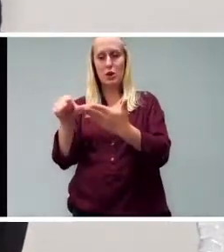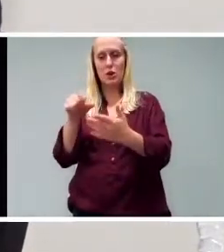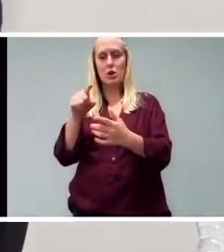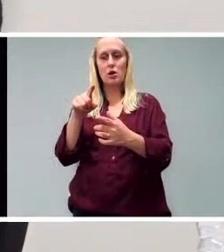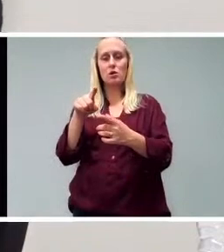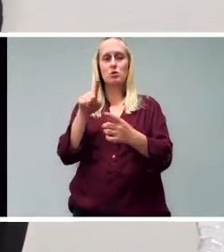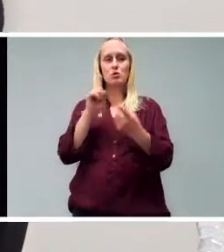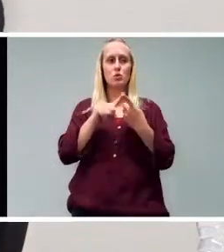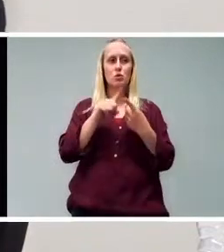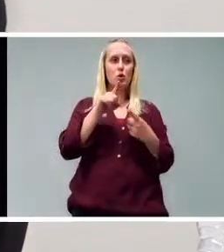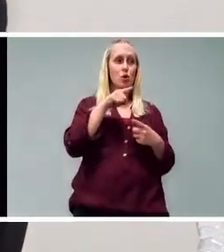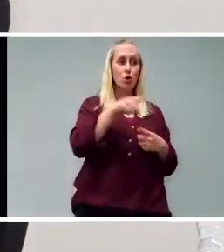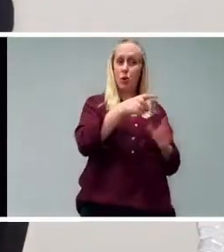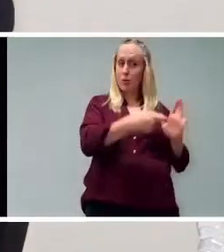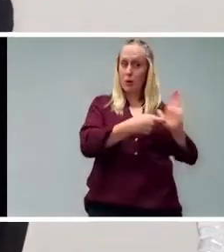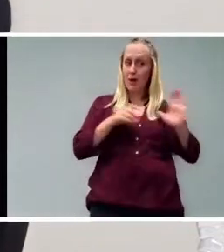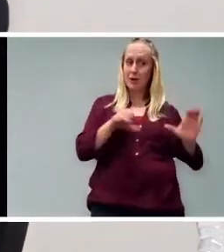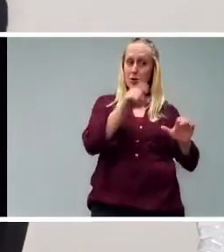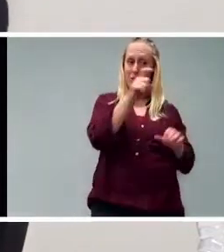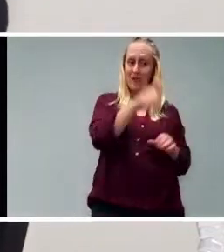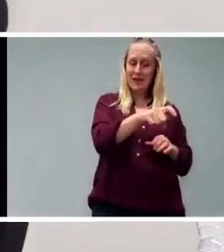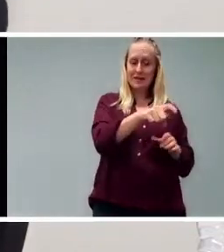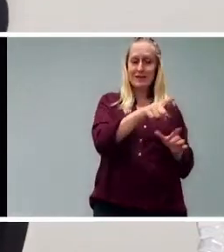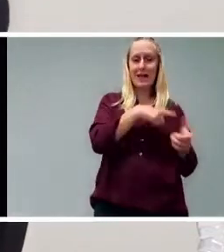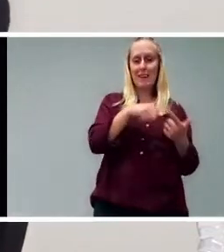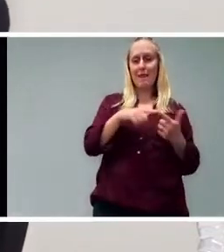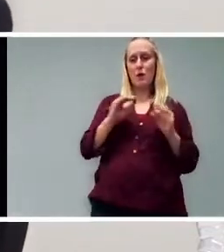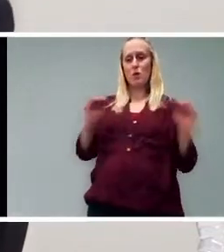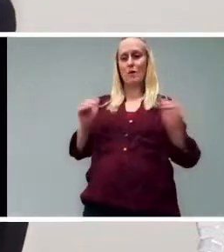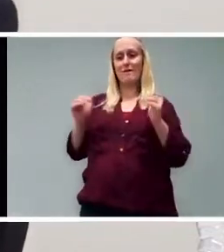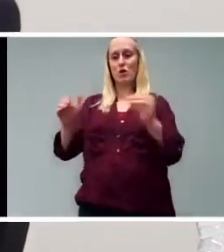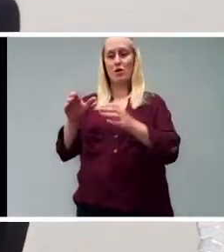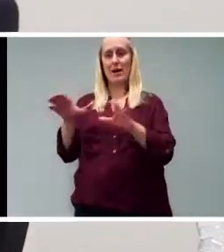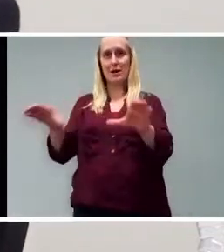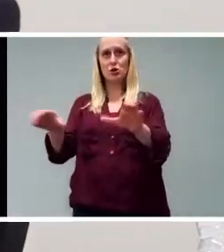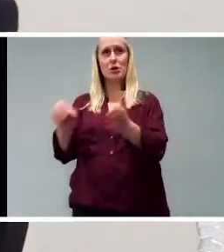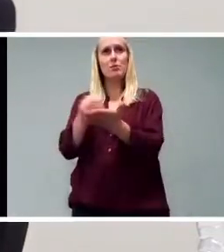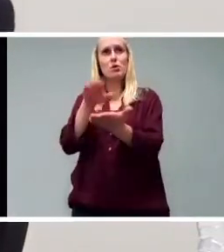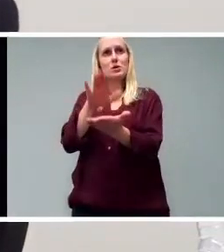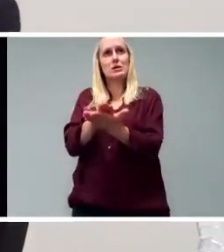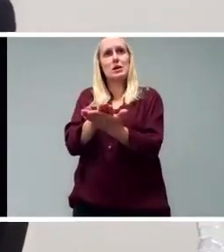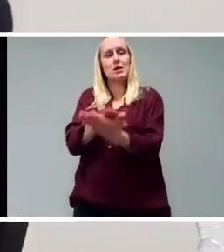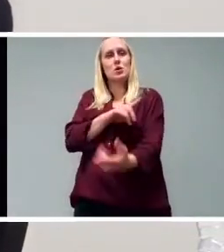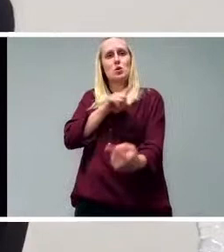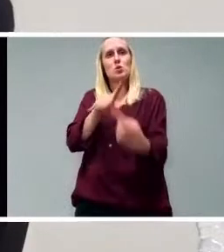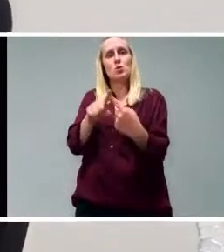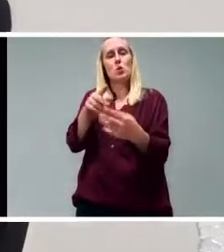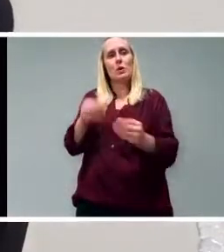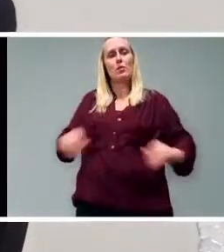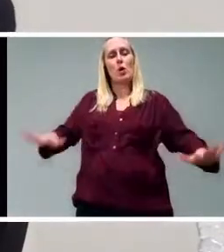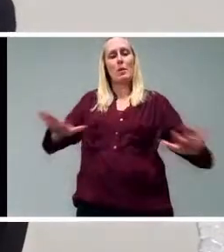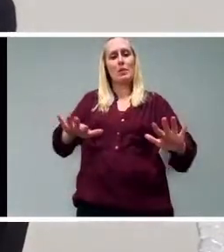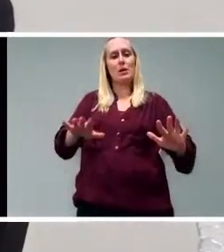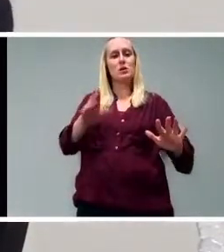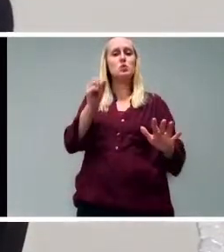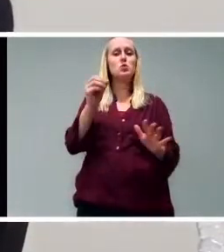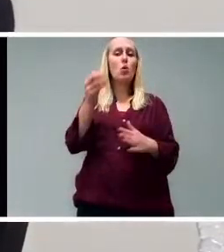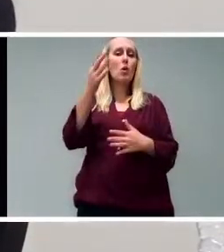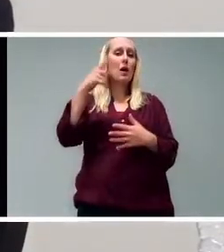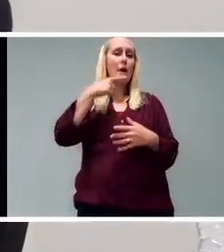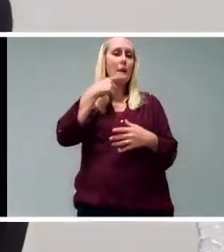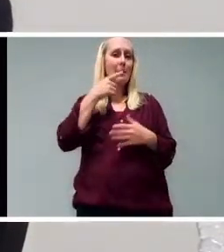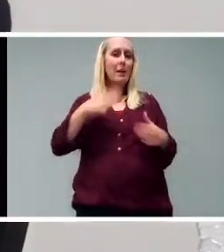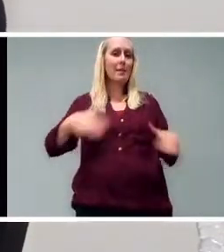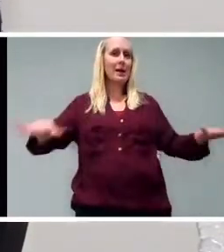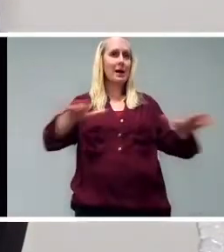no further action letter, and it records it against the property so that it is known to the public, subsequent buyers,